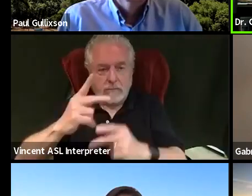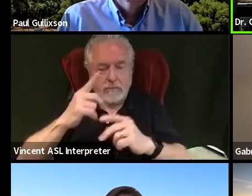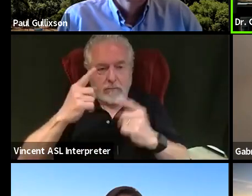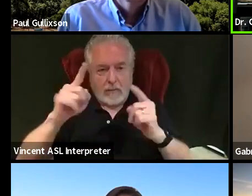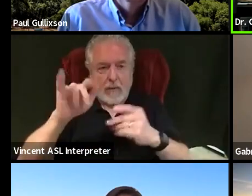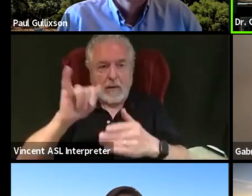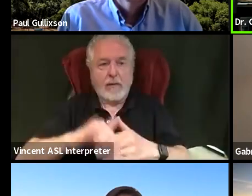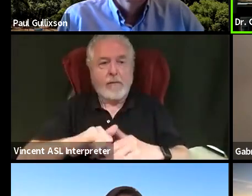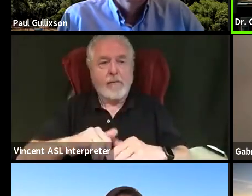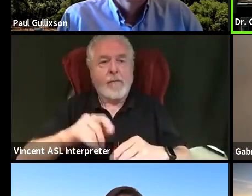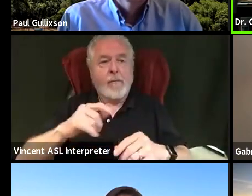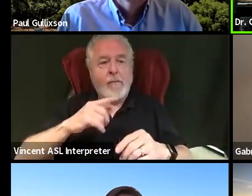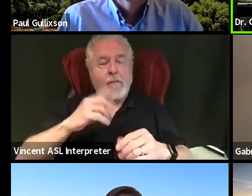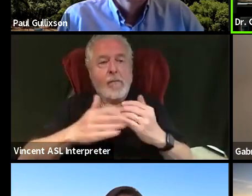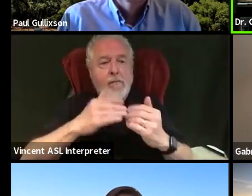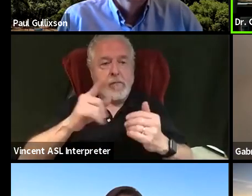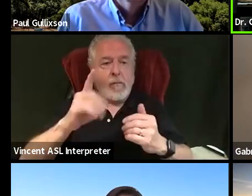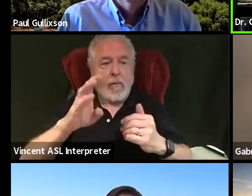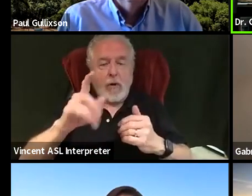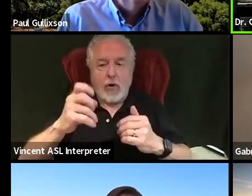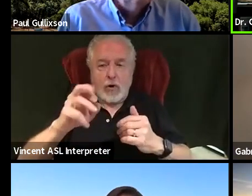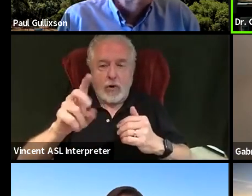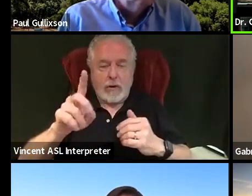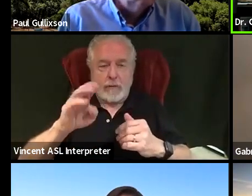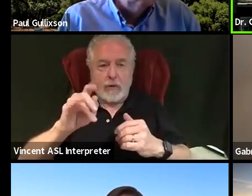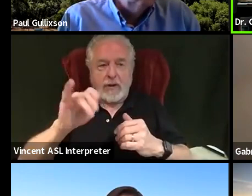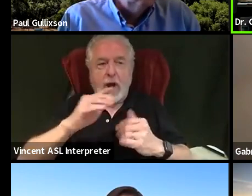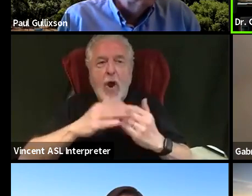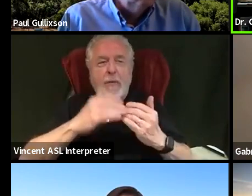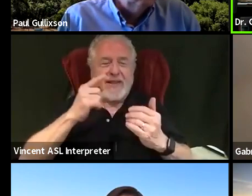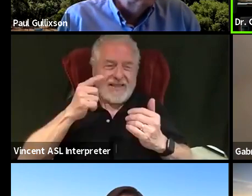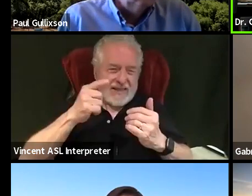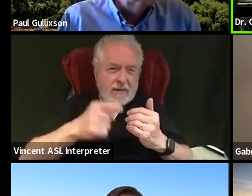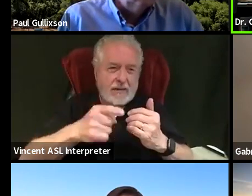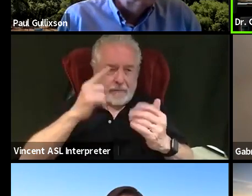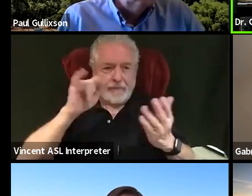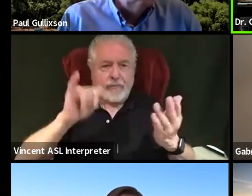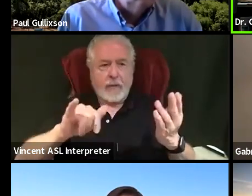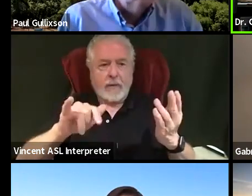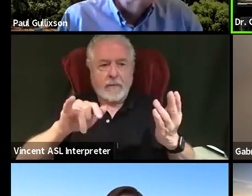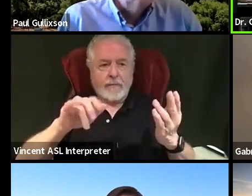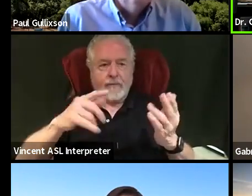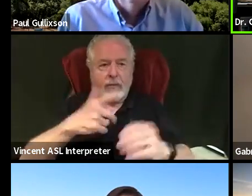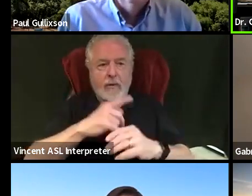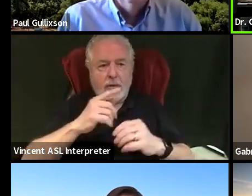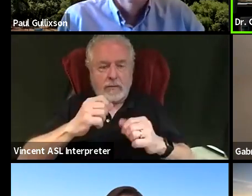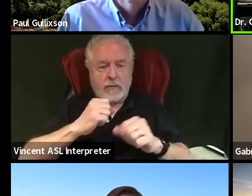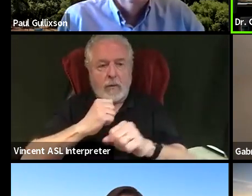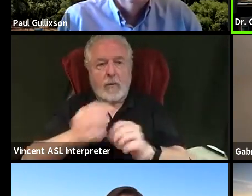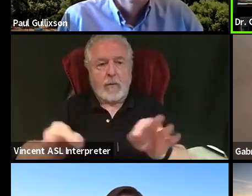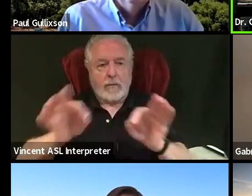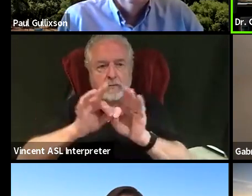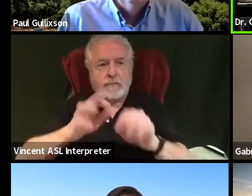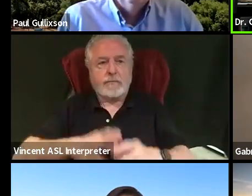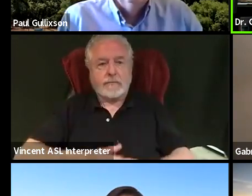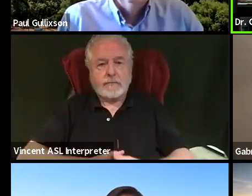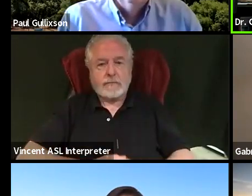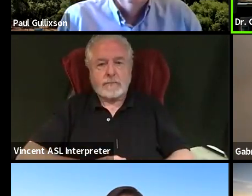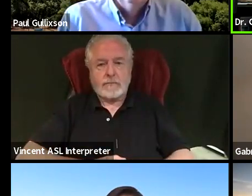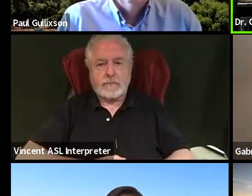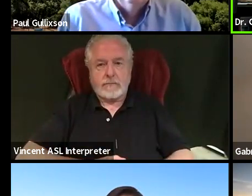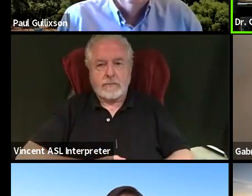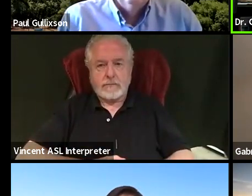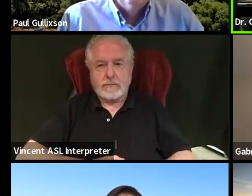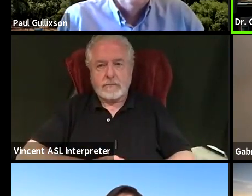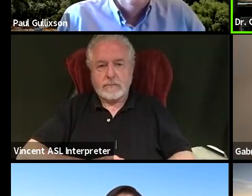effects of that. And I think we're almost to herd immunity, but we're not quite there. And I think, you know, the vaccine campaign is important.